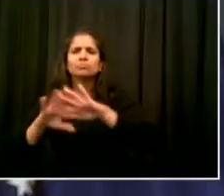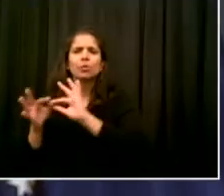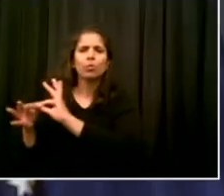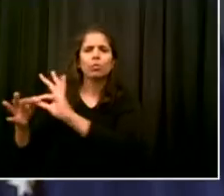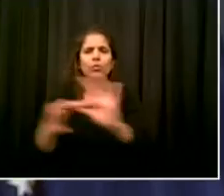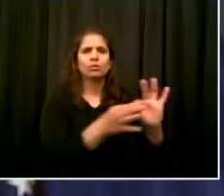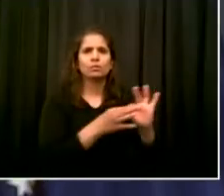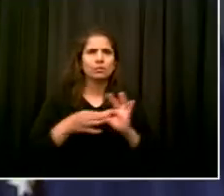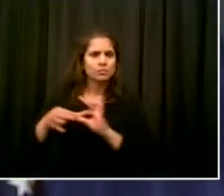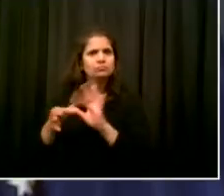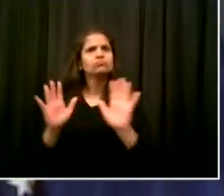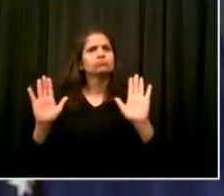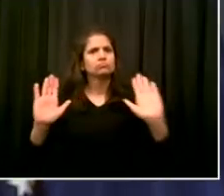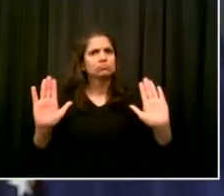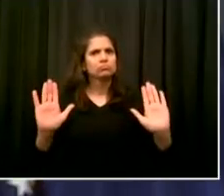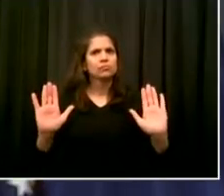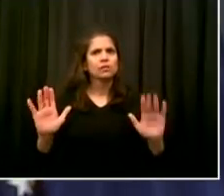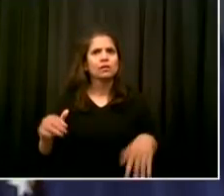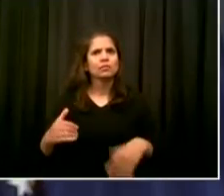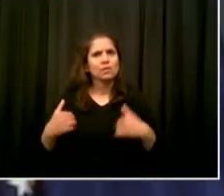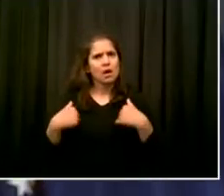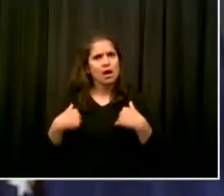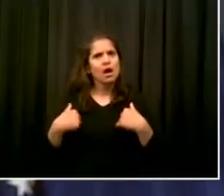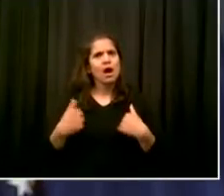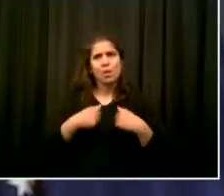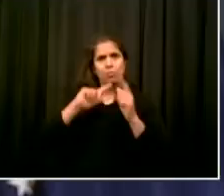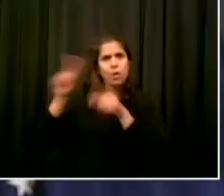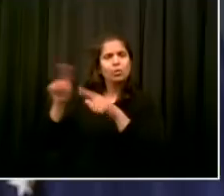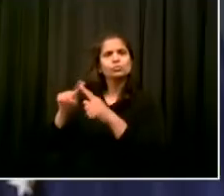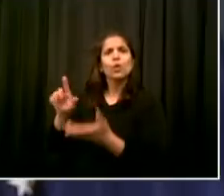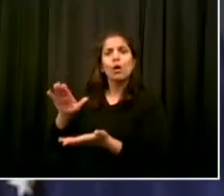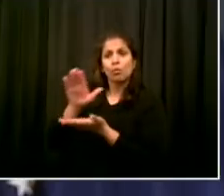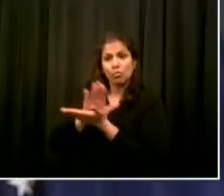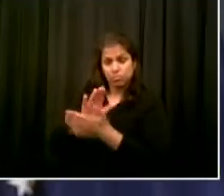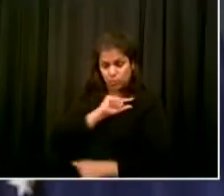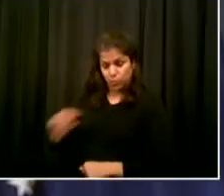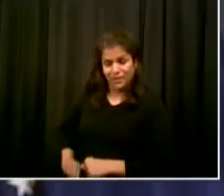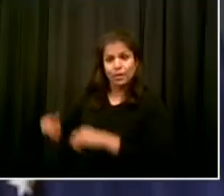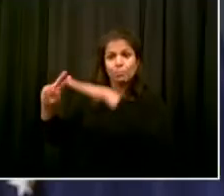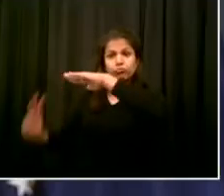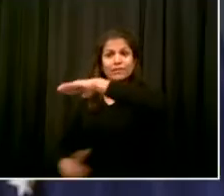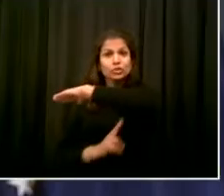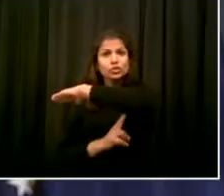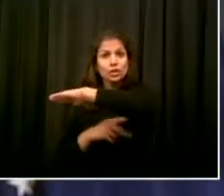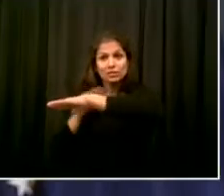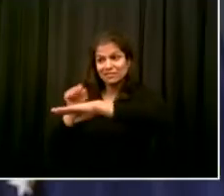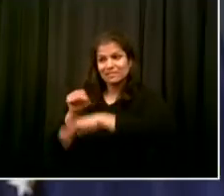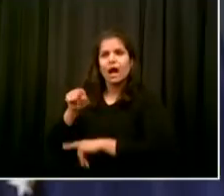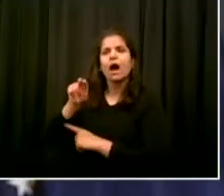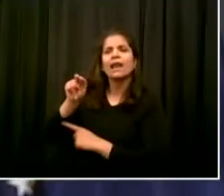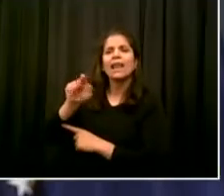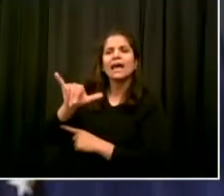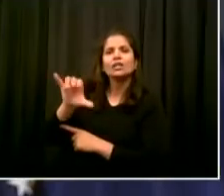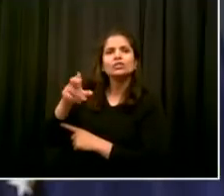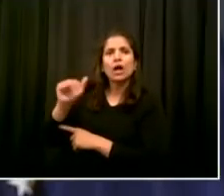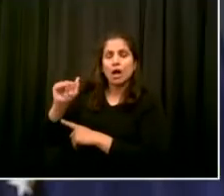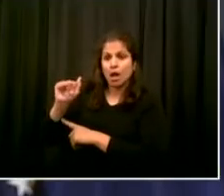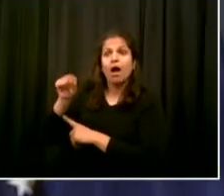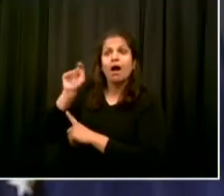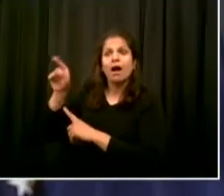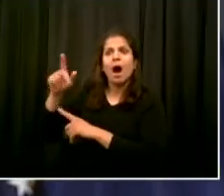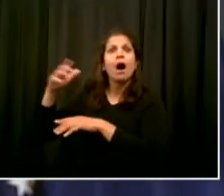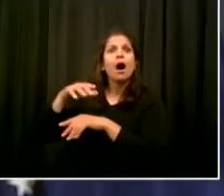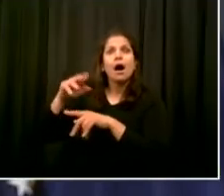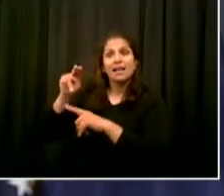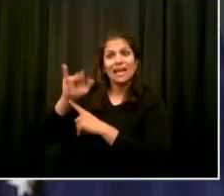obviously everybody has family, and, you know, when being the largest public housing in the country, and to East New York,